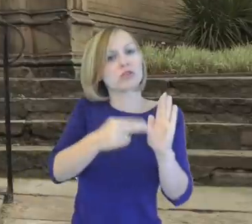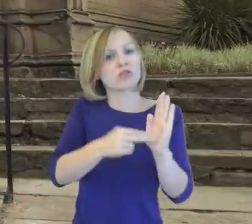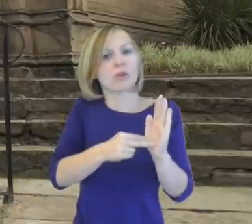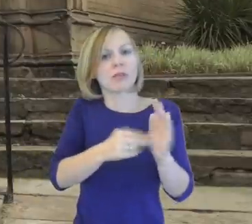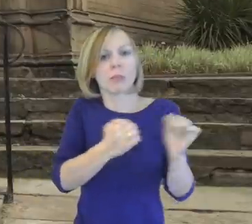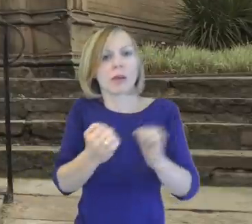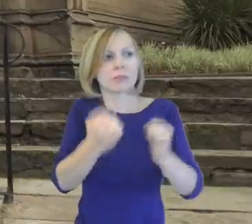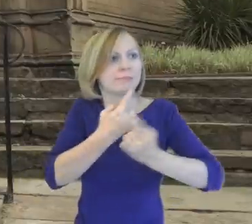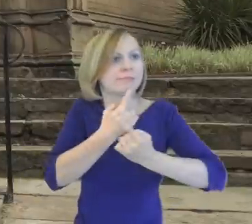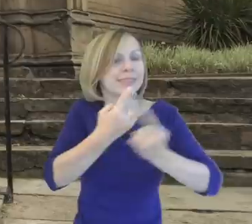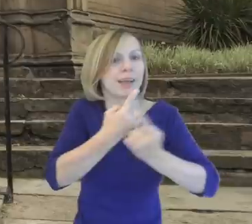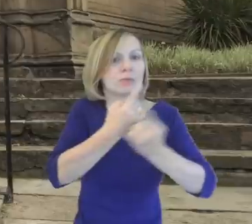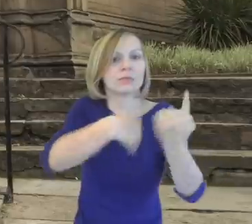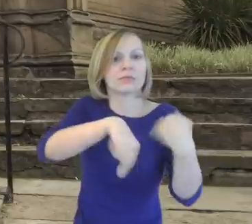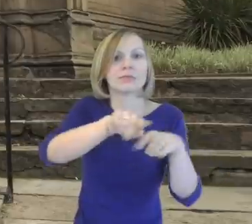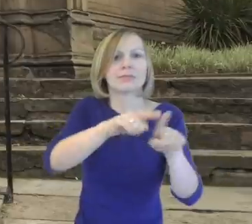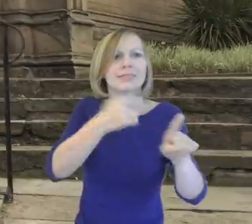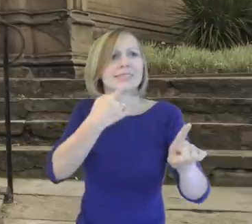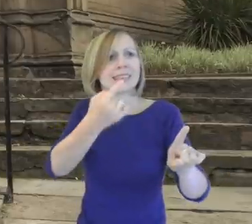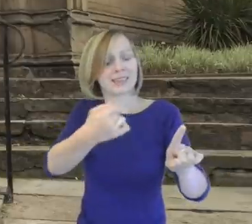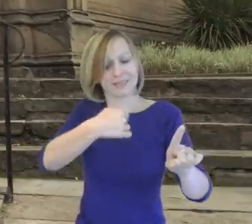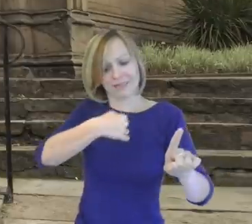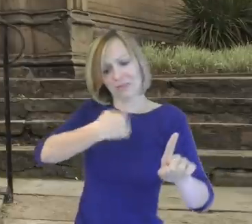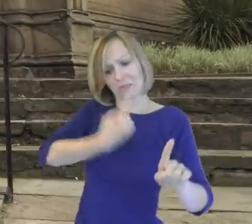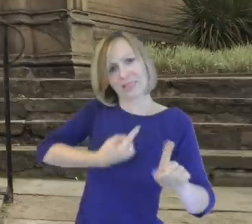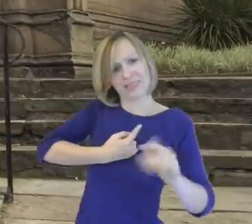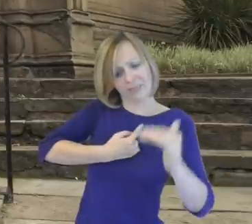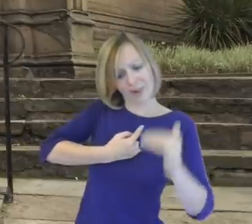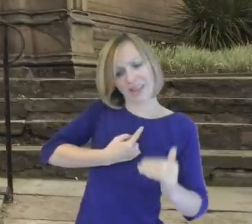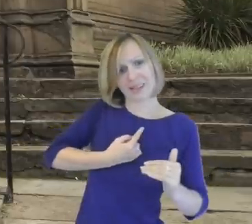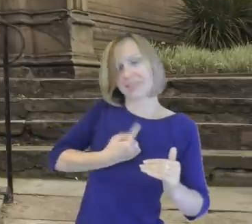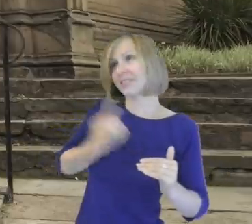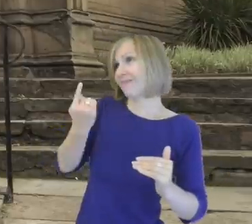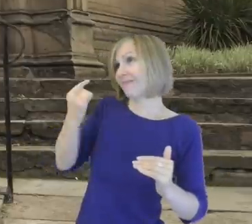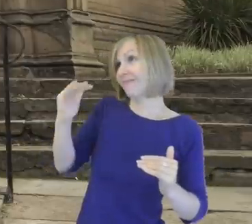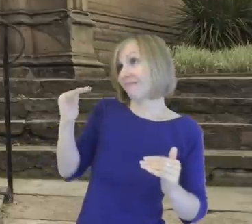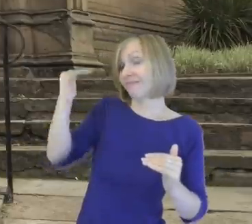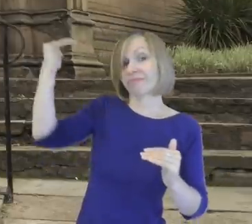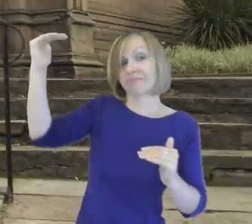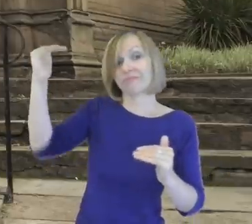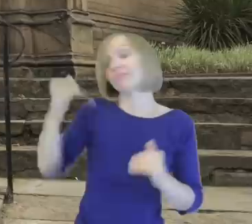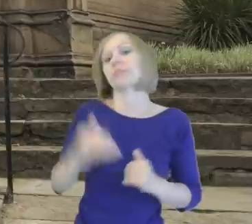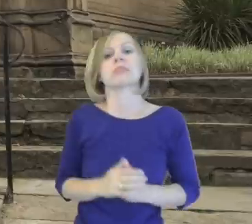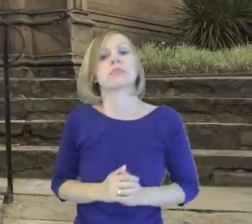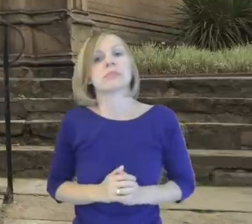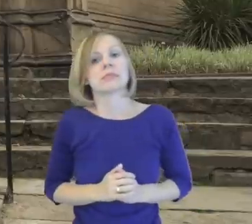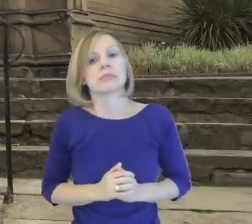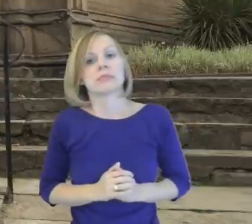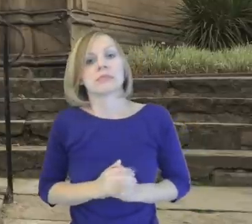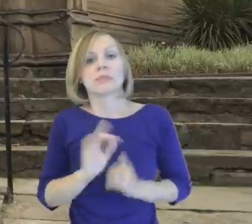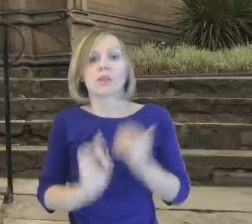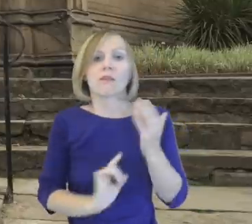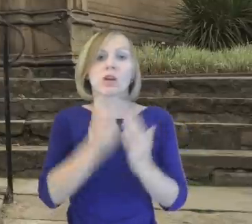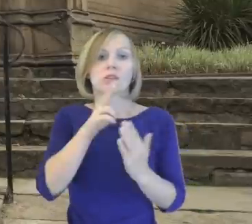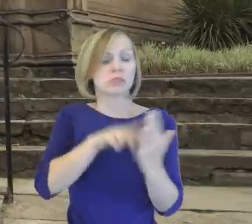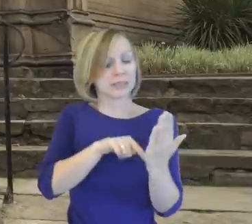announce, of whom he said, "I must decrease and he must increase." Our first lesson said,